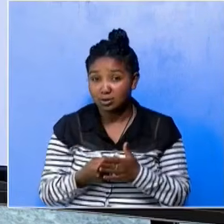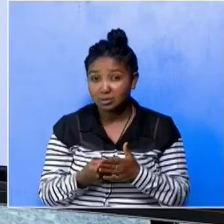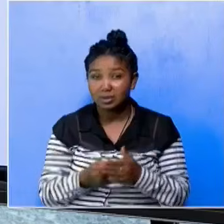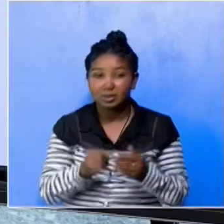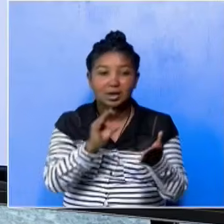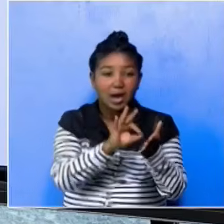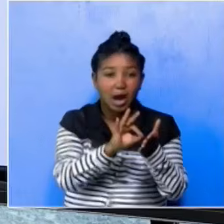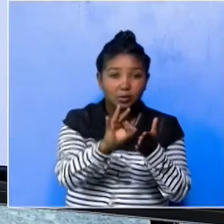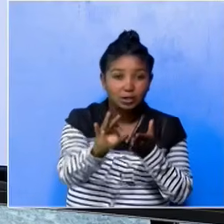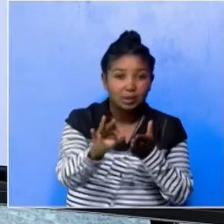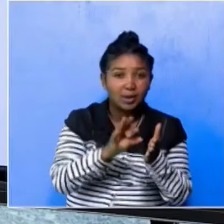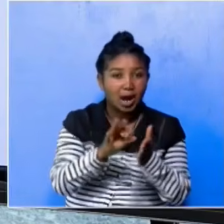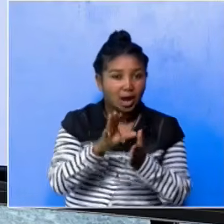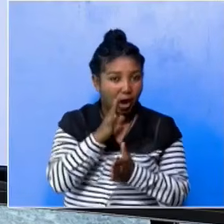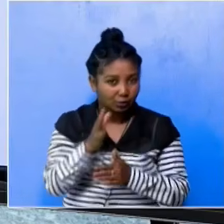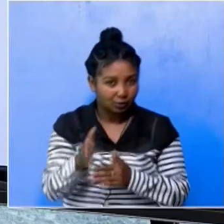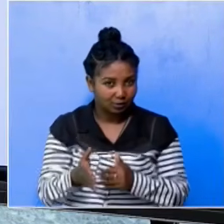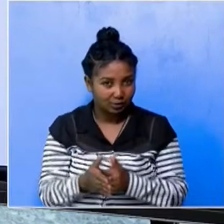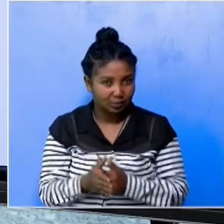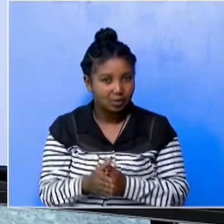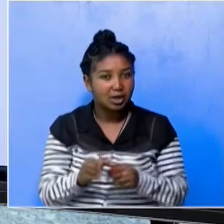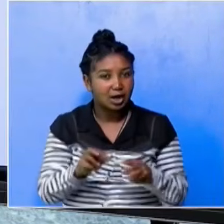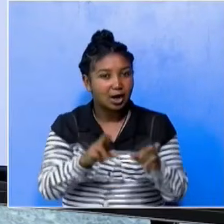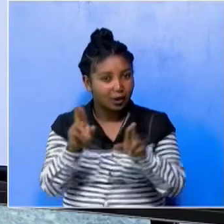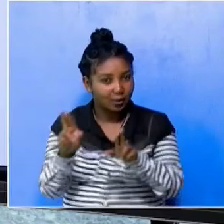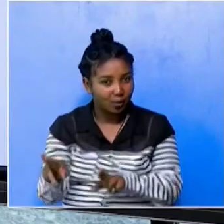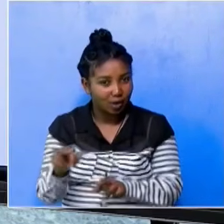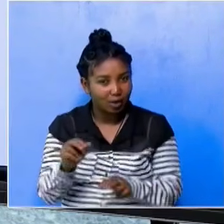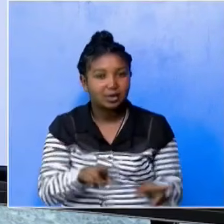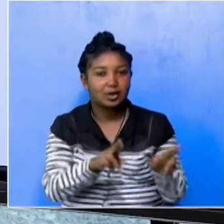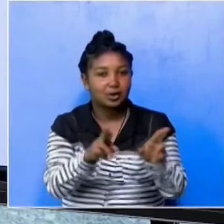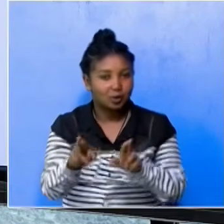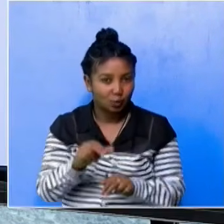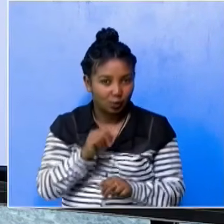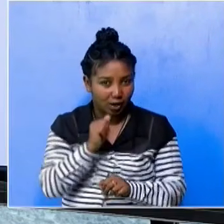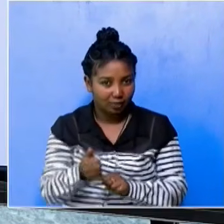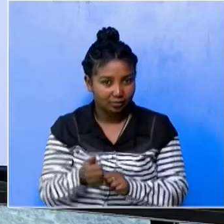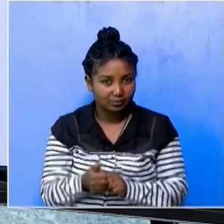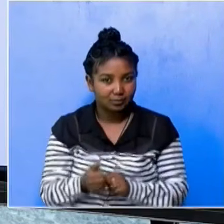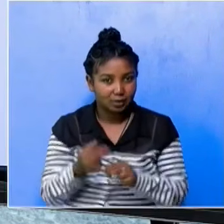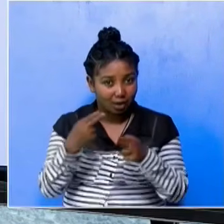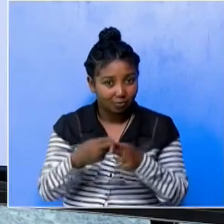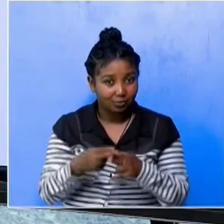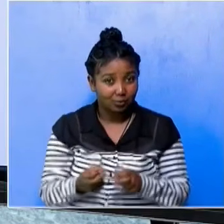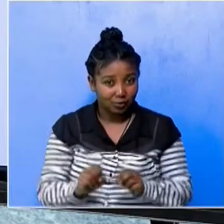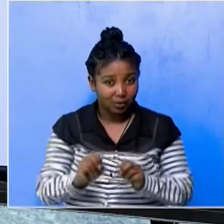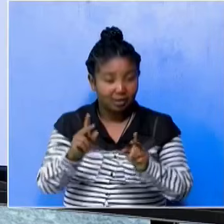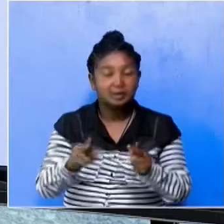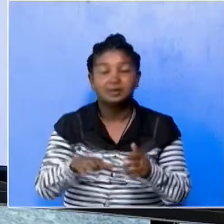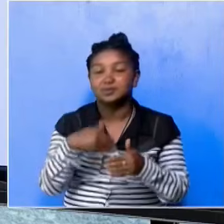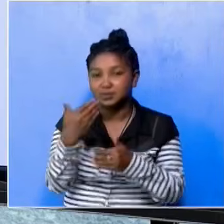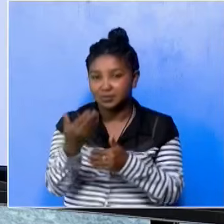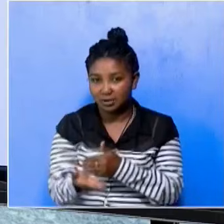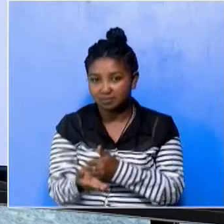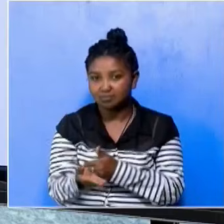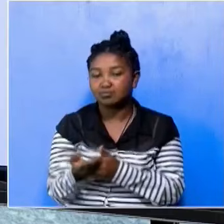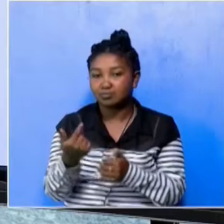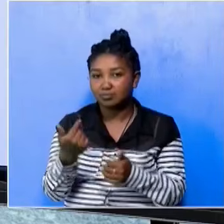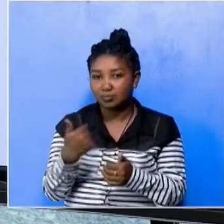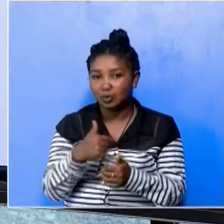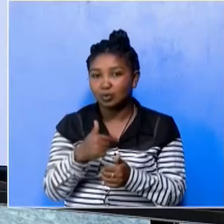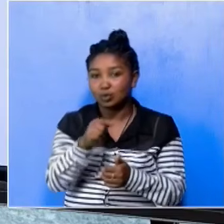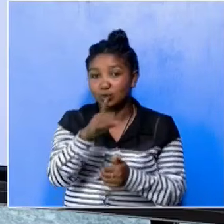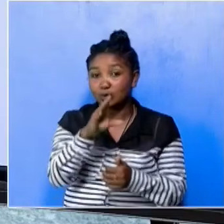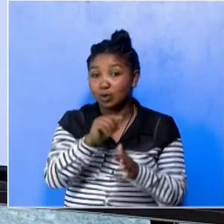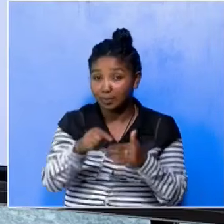countable, uncountable, regular and irregular nouns, okay? And then we're going to talk